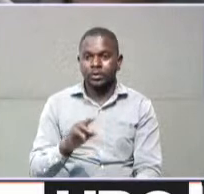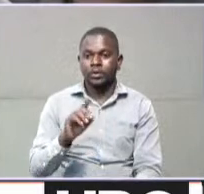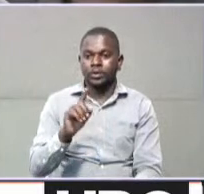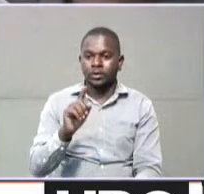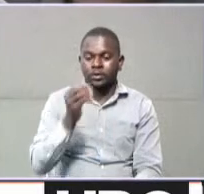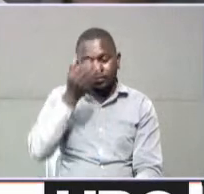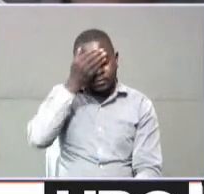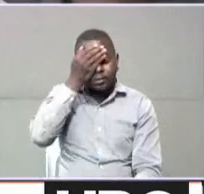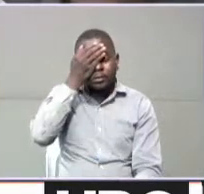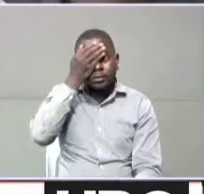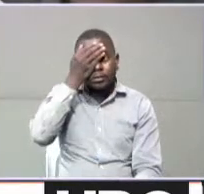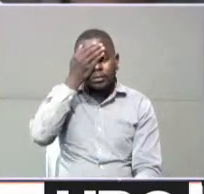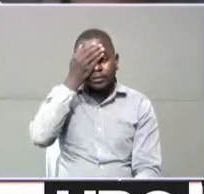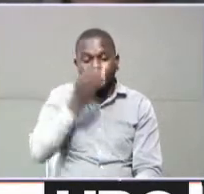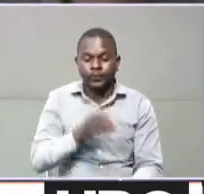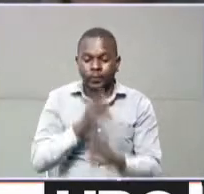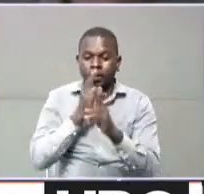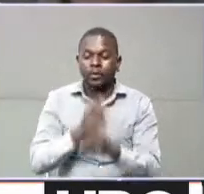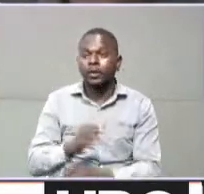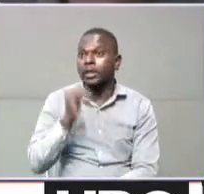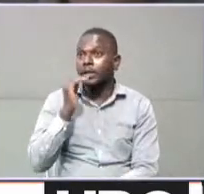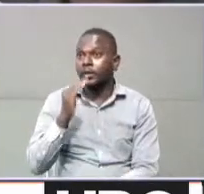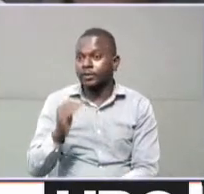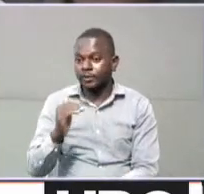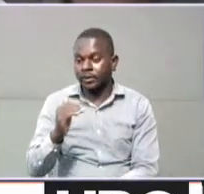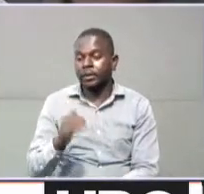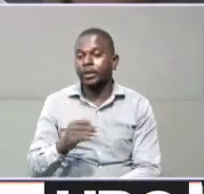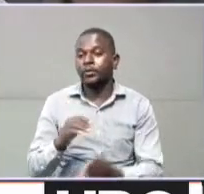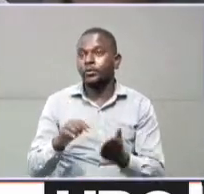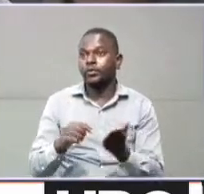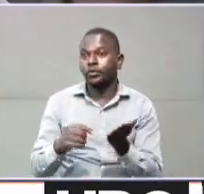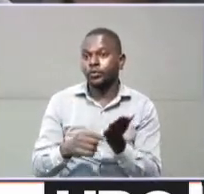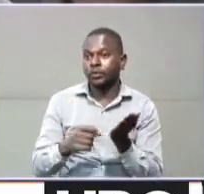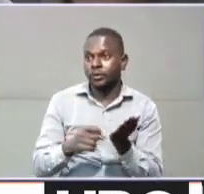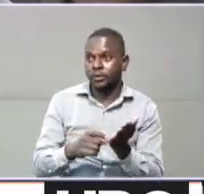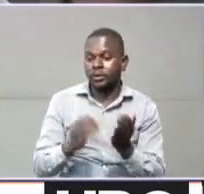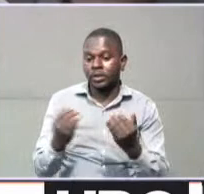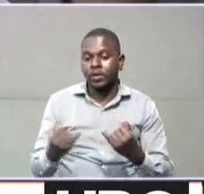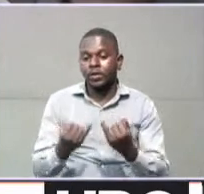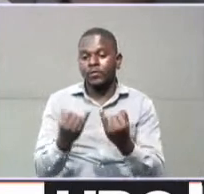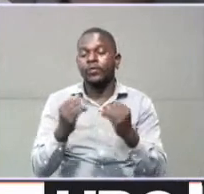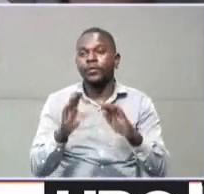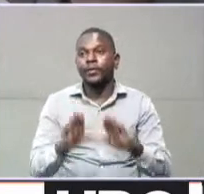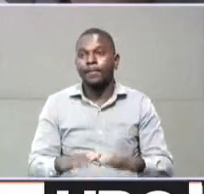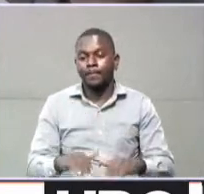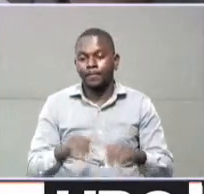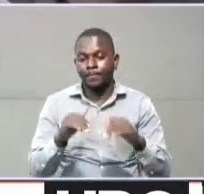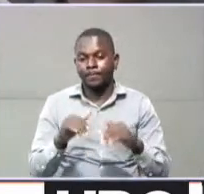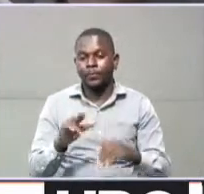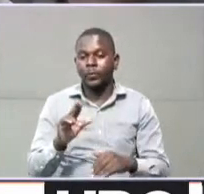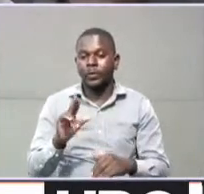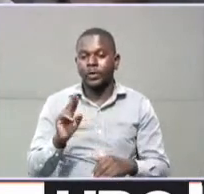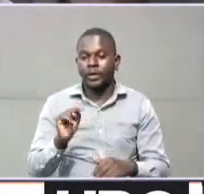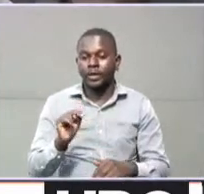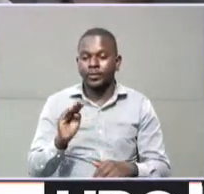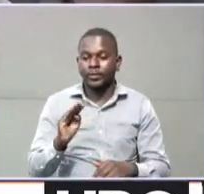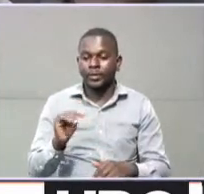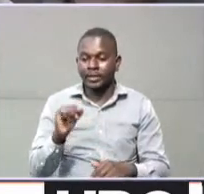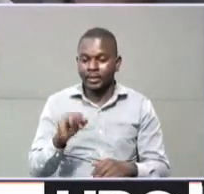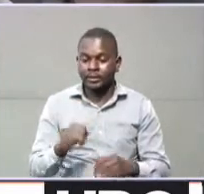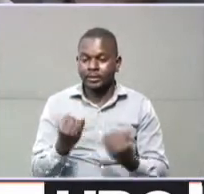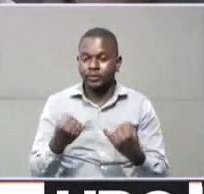tomine right on our speaker on tuesday we informed the house that umds enforcement